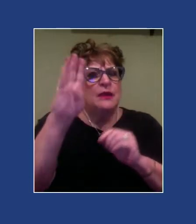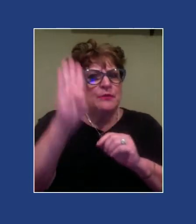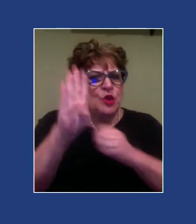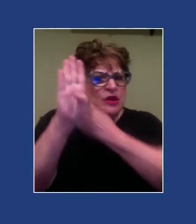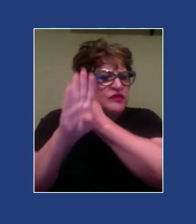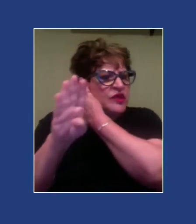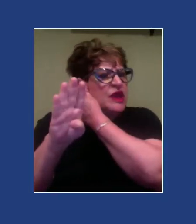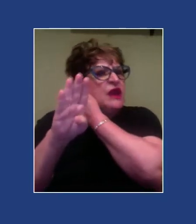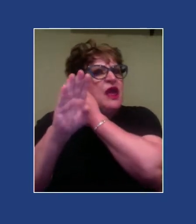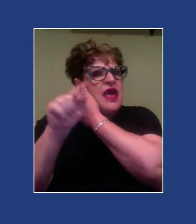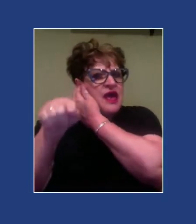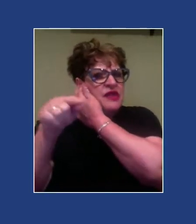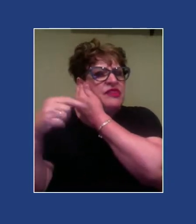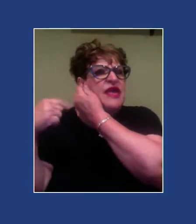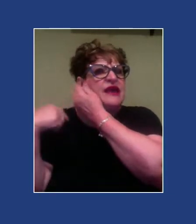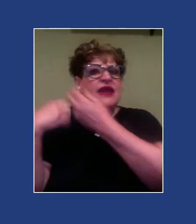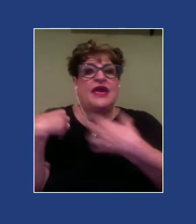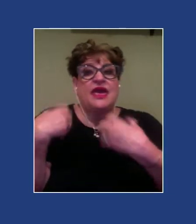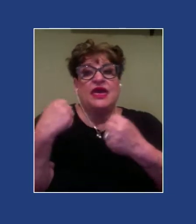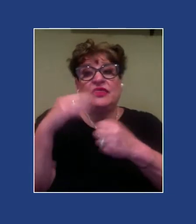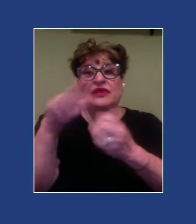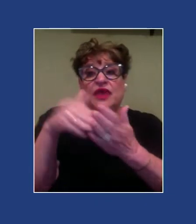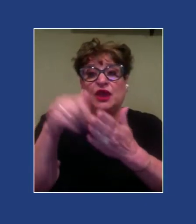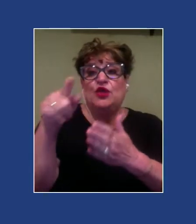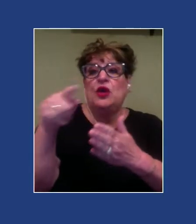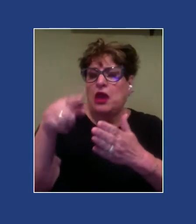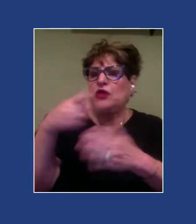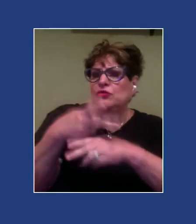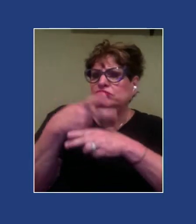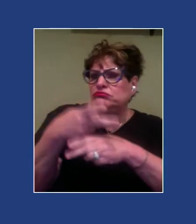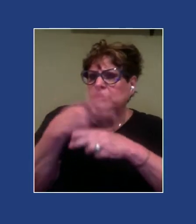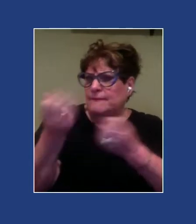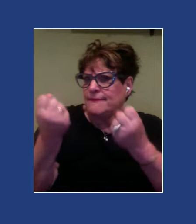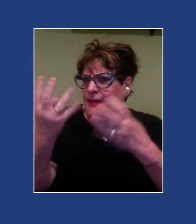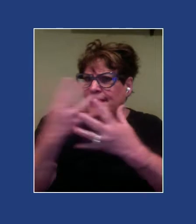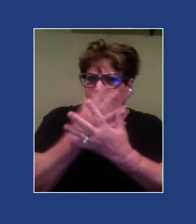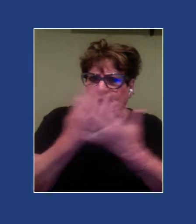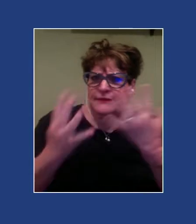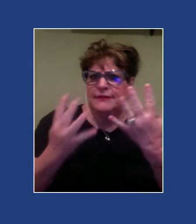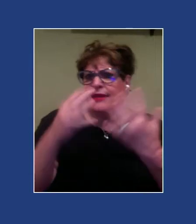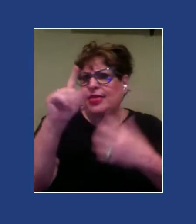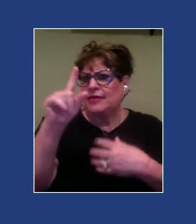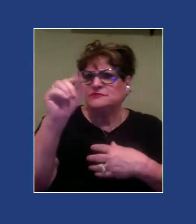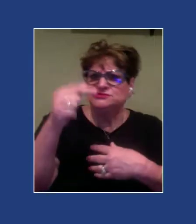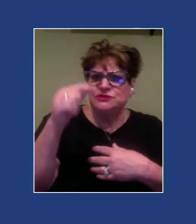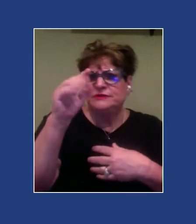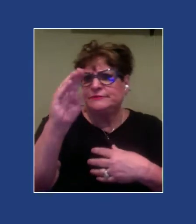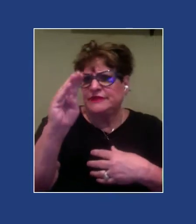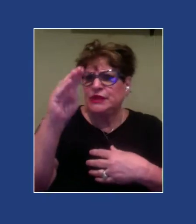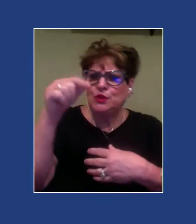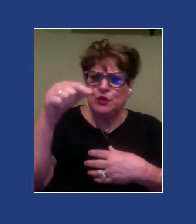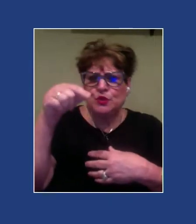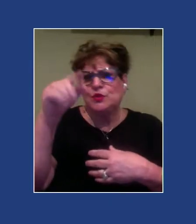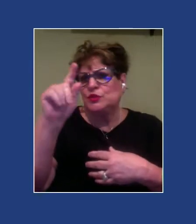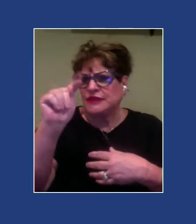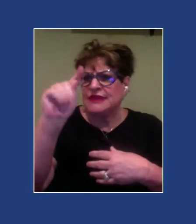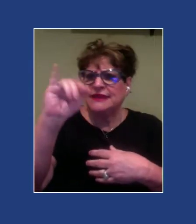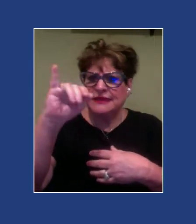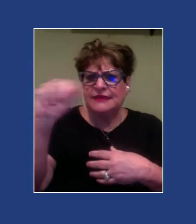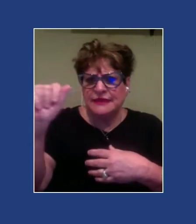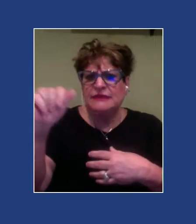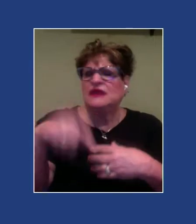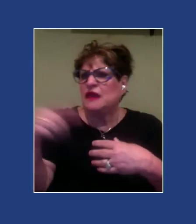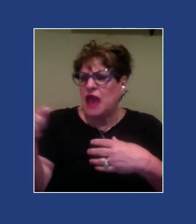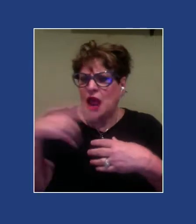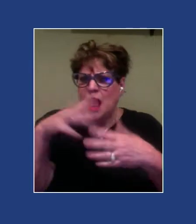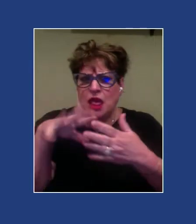plus health center, and started caring for a very high volume of transgender and gender diverse patients that I learned this on the job. And we're